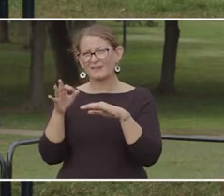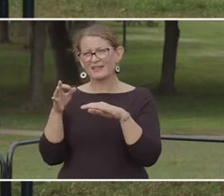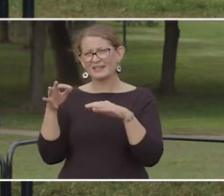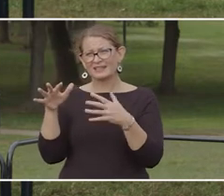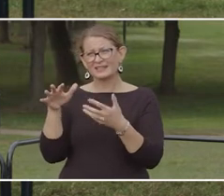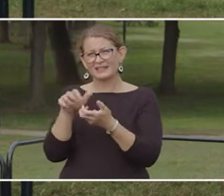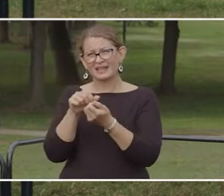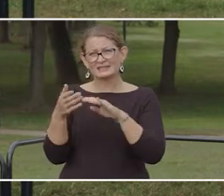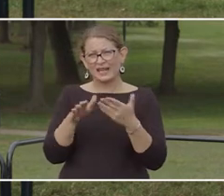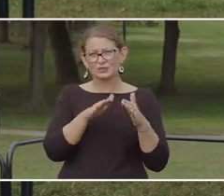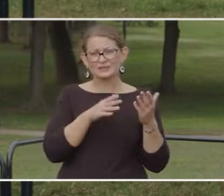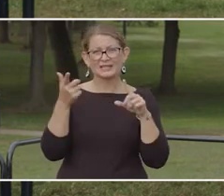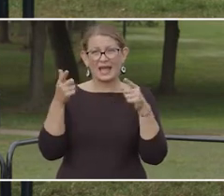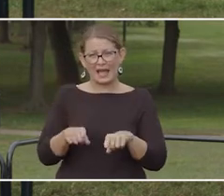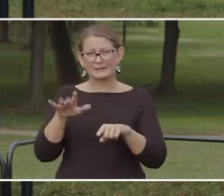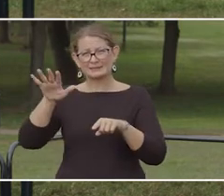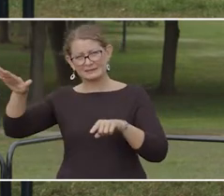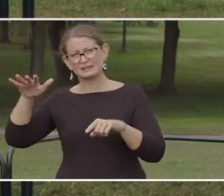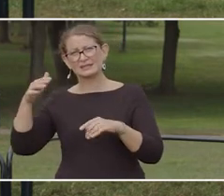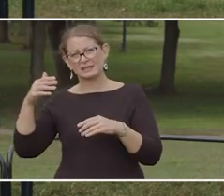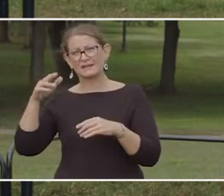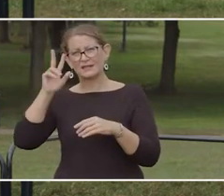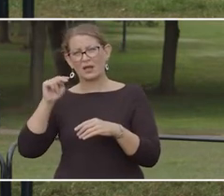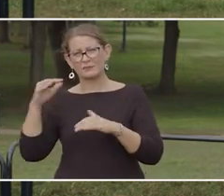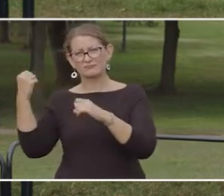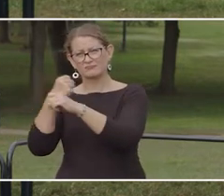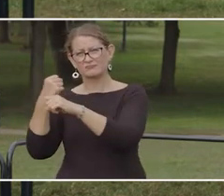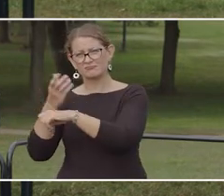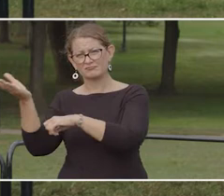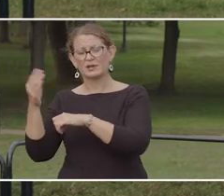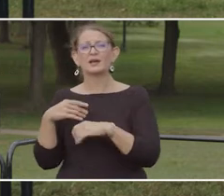actually occurred on the battlefield. Many